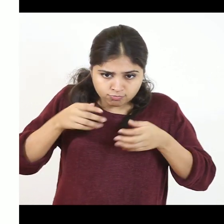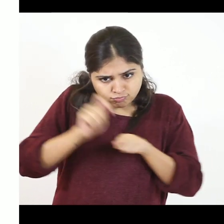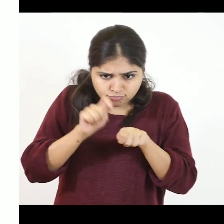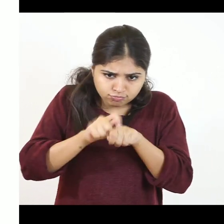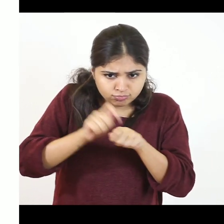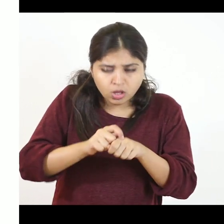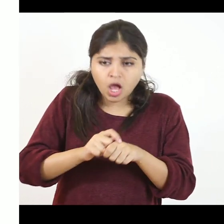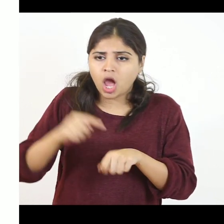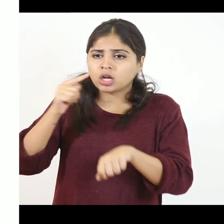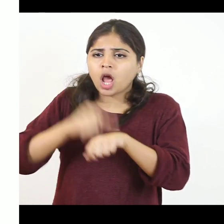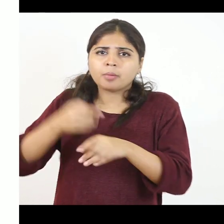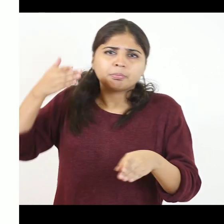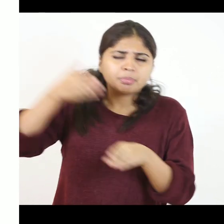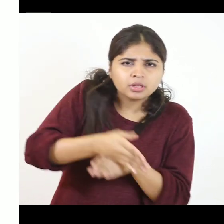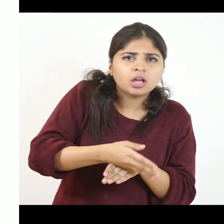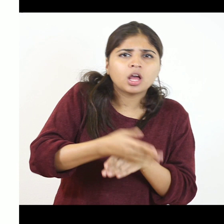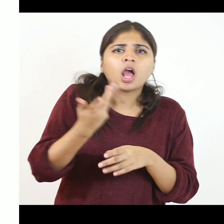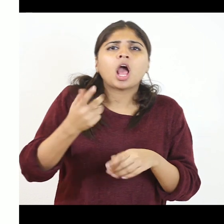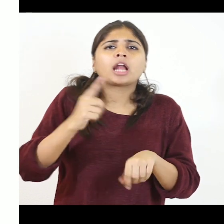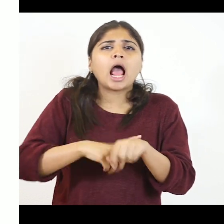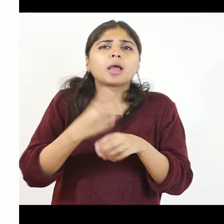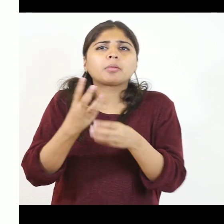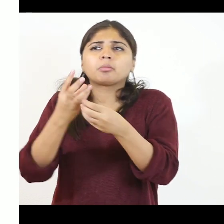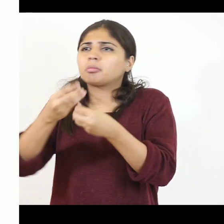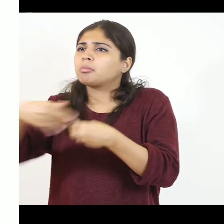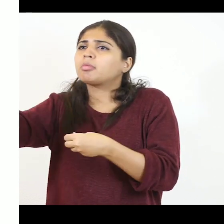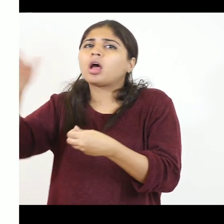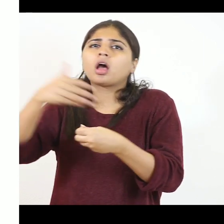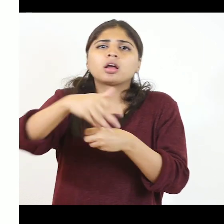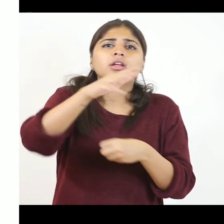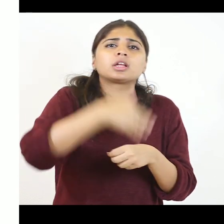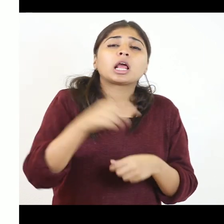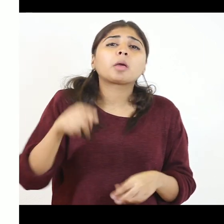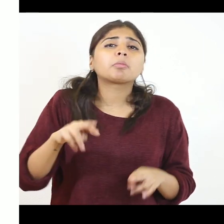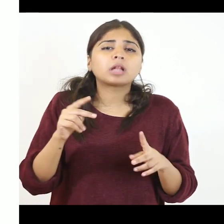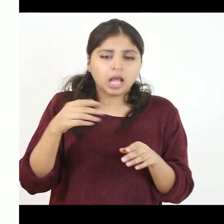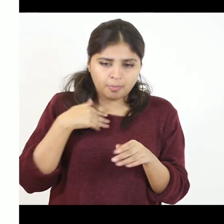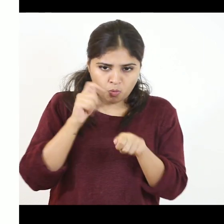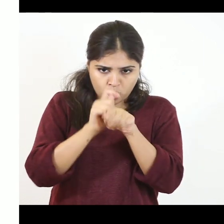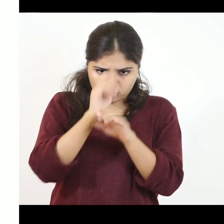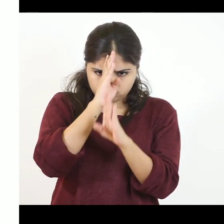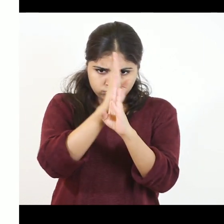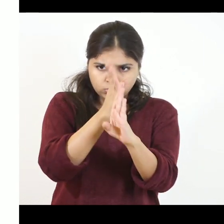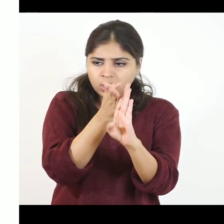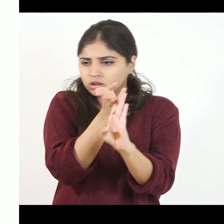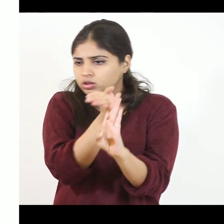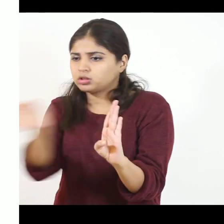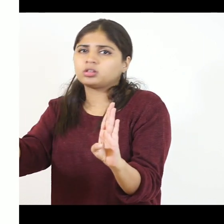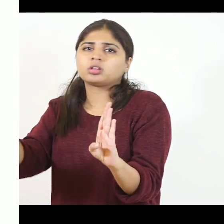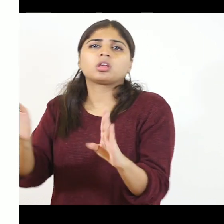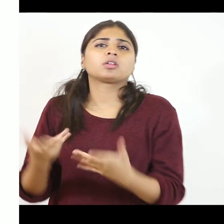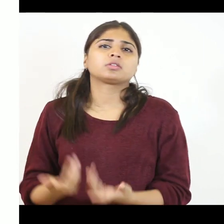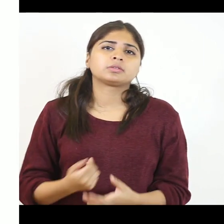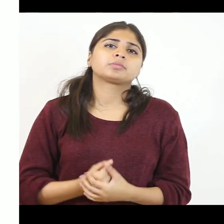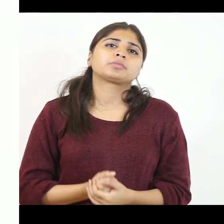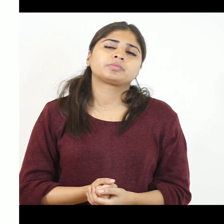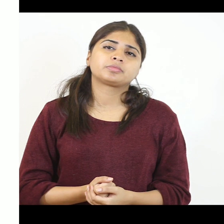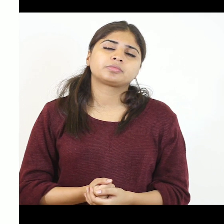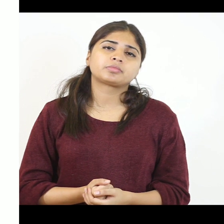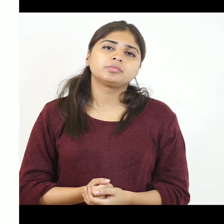activities create a deviation from the objectives which needs to be achieved. Time robbers could